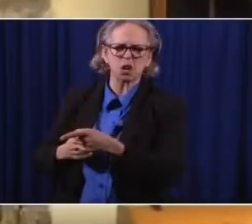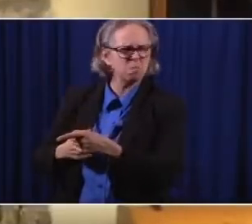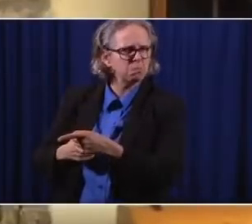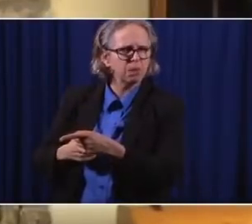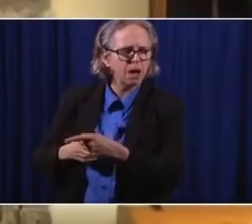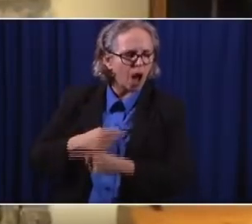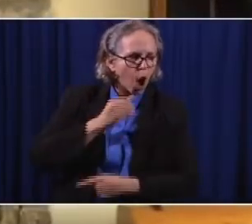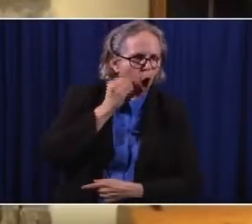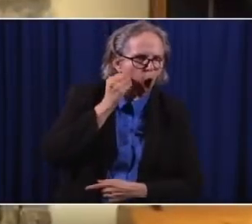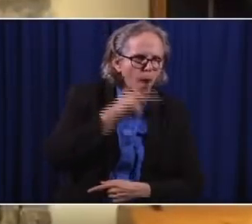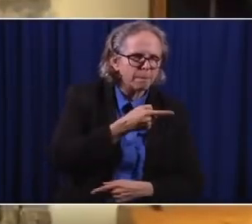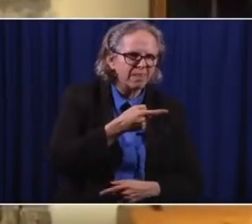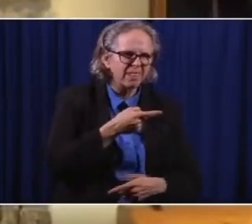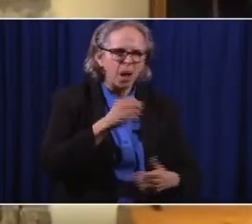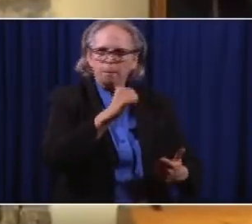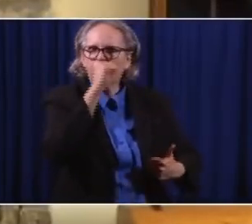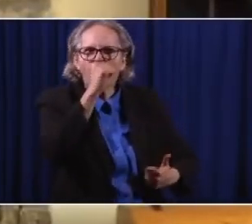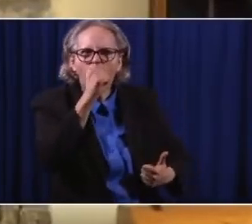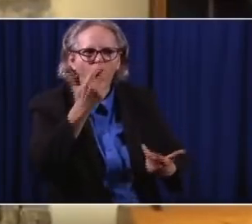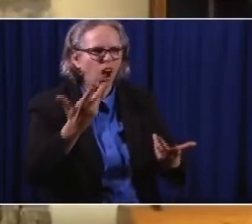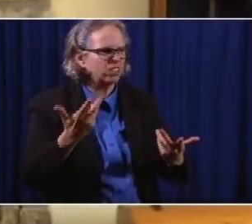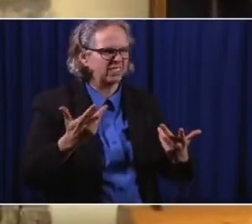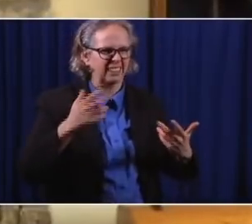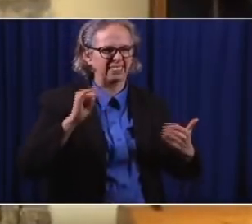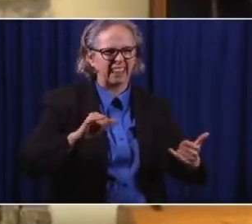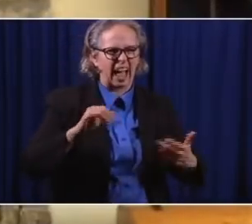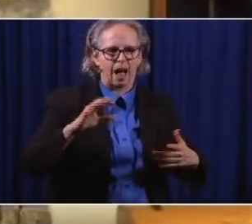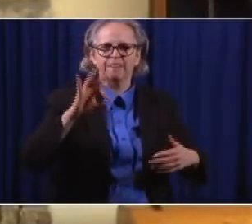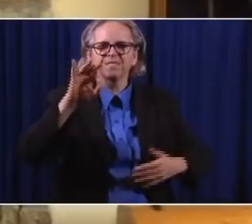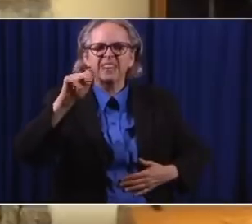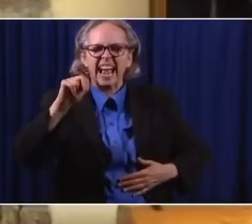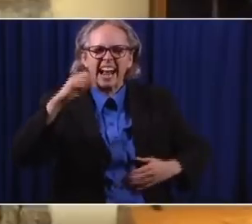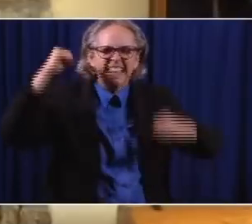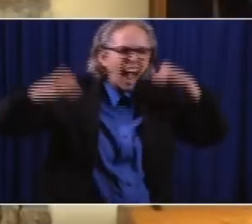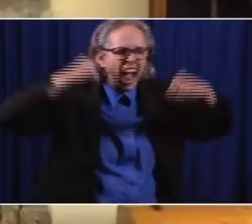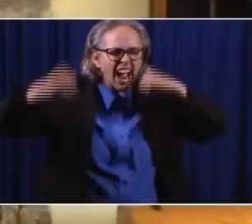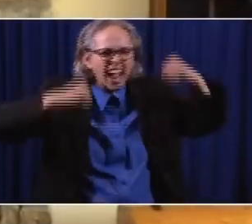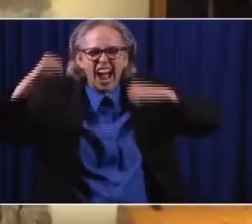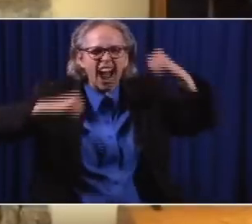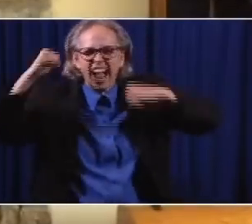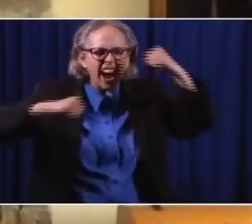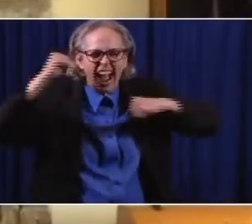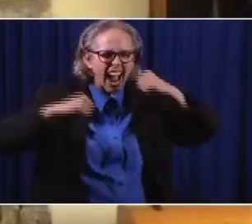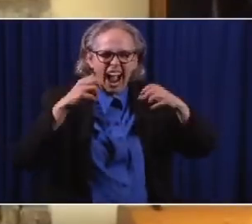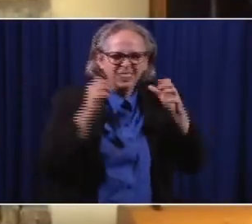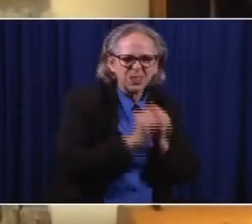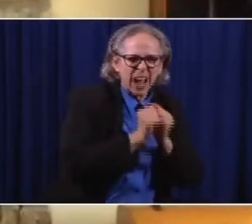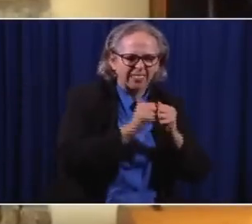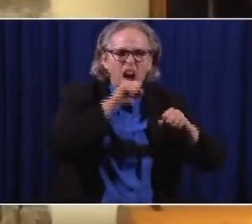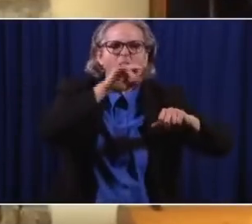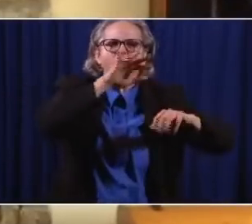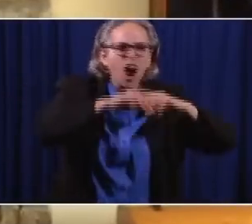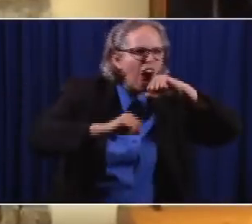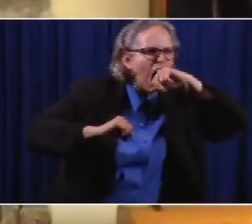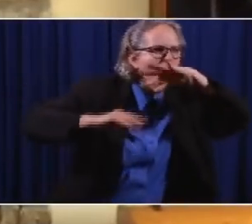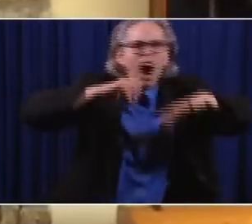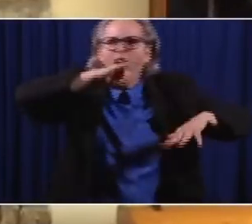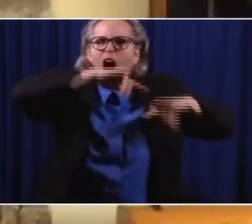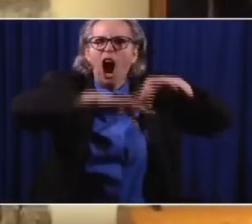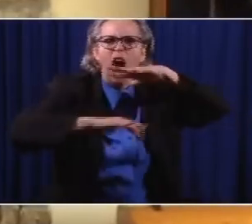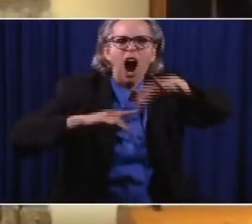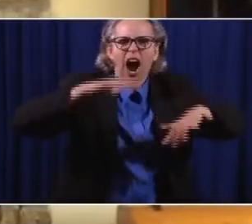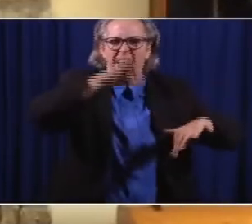But it is the gathering of all what we do as we watch the Buckeyes, and how we gather